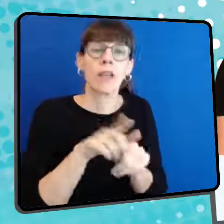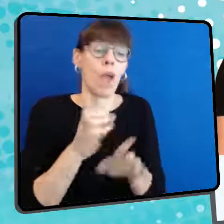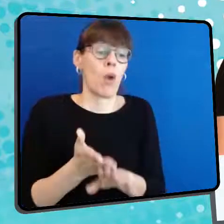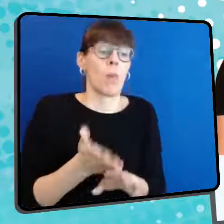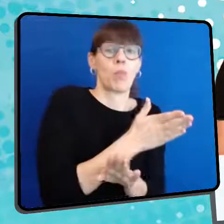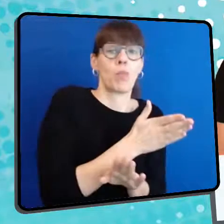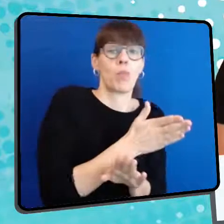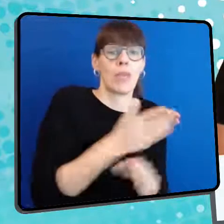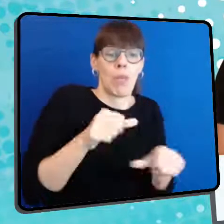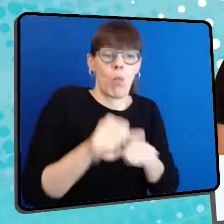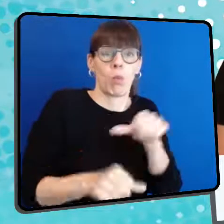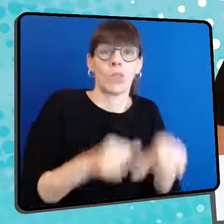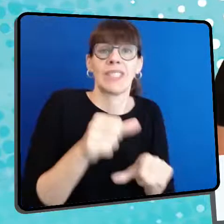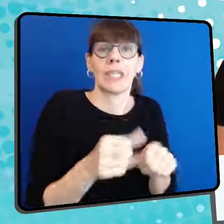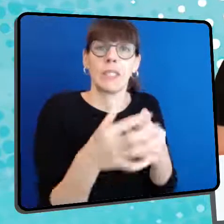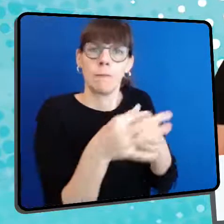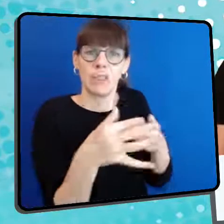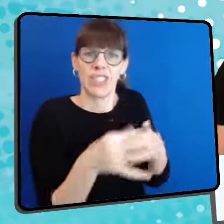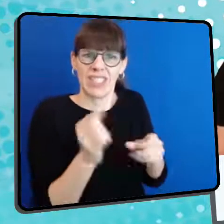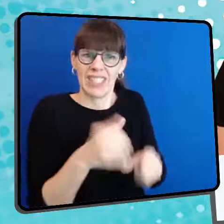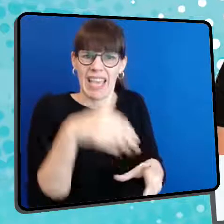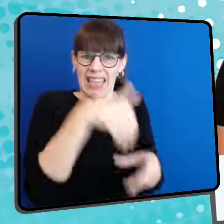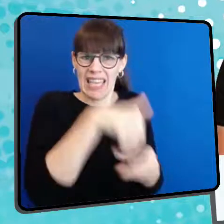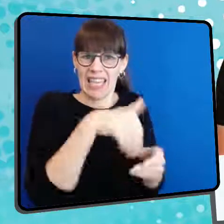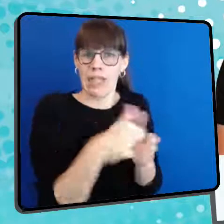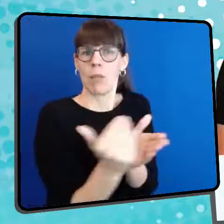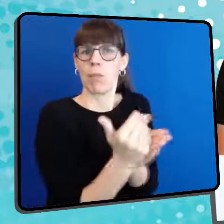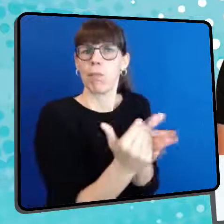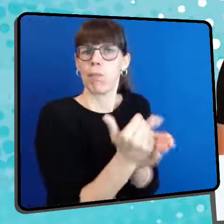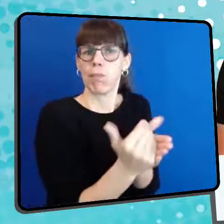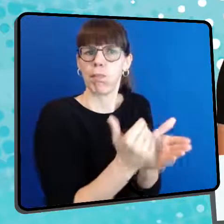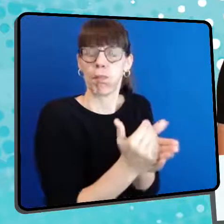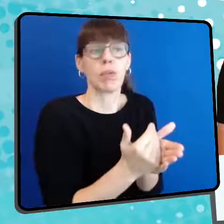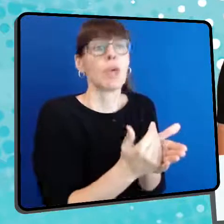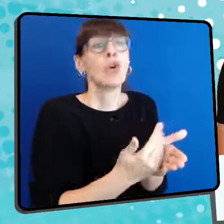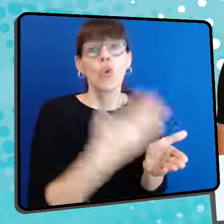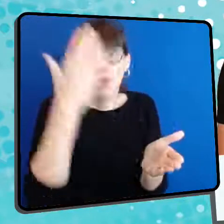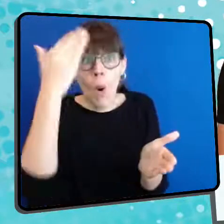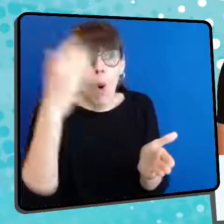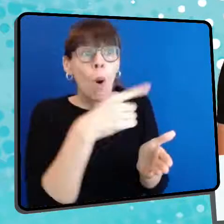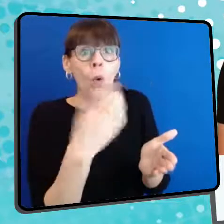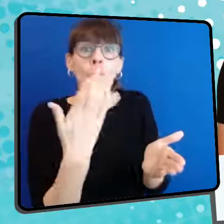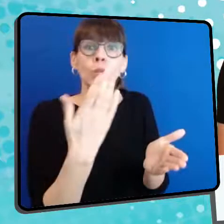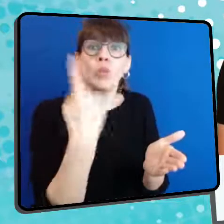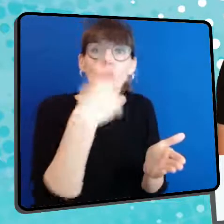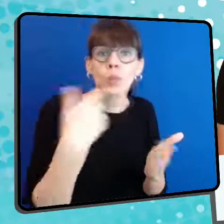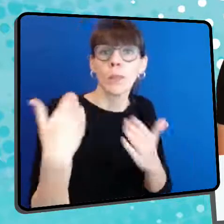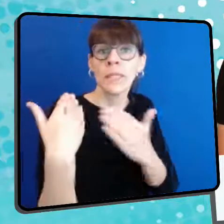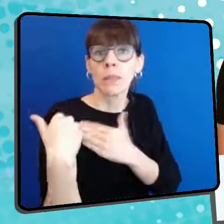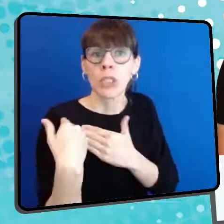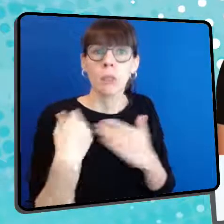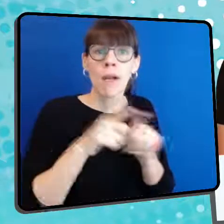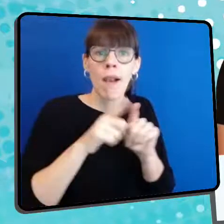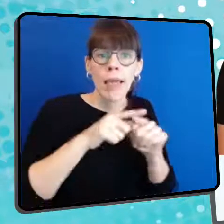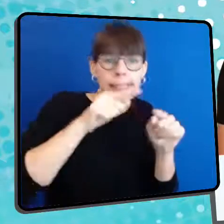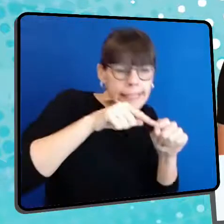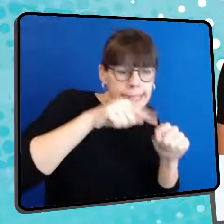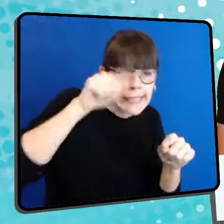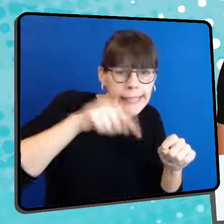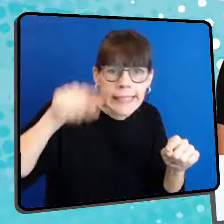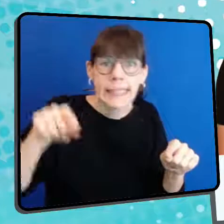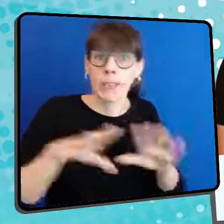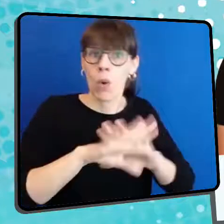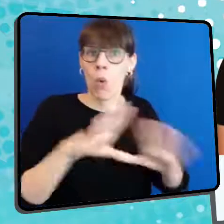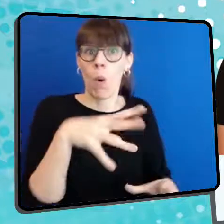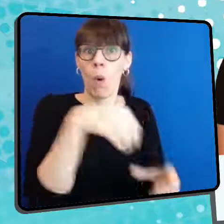who's responsible for that, where it comes from, statistics, everything is included. And that's a good development. We also see a lot